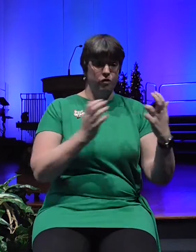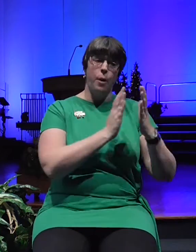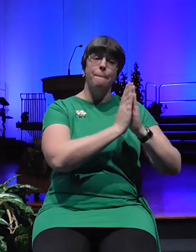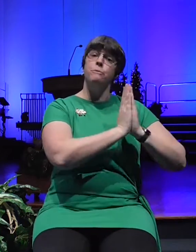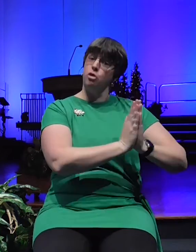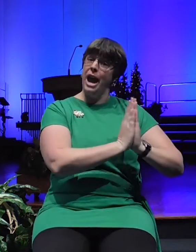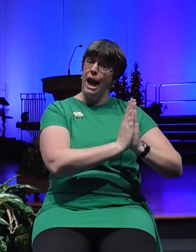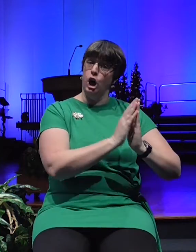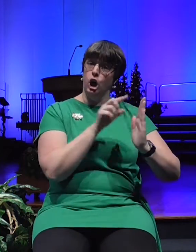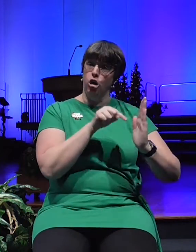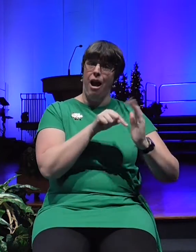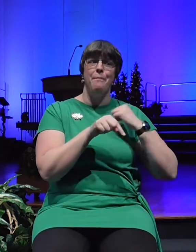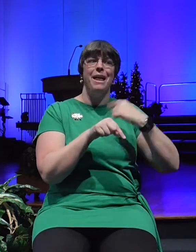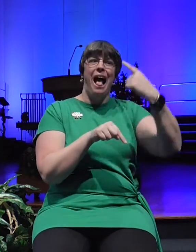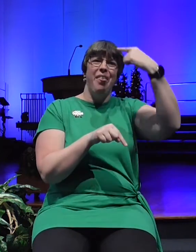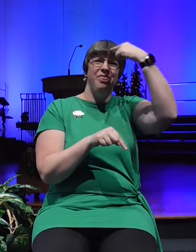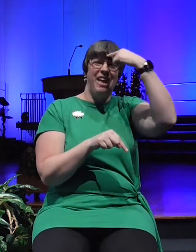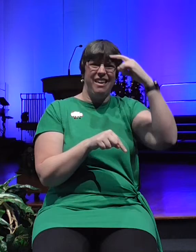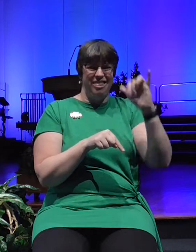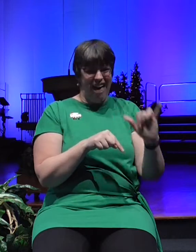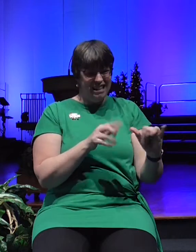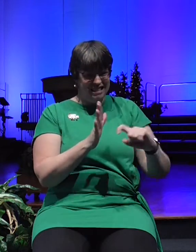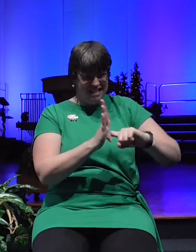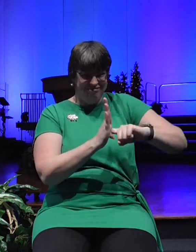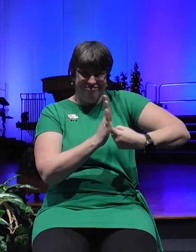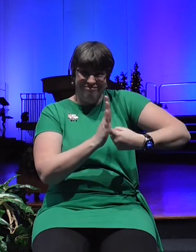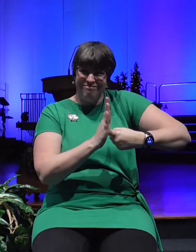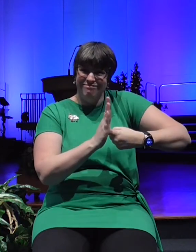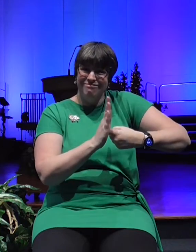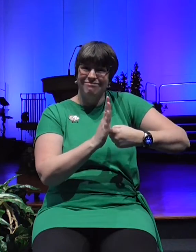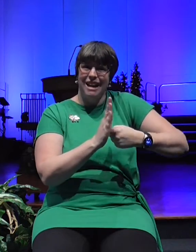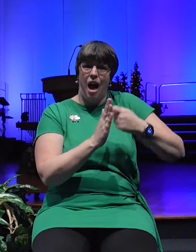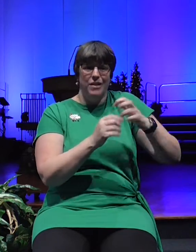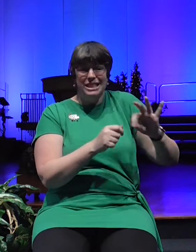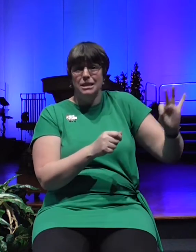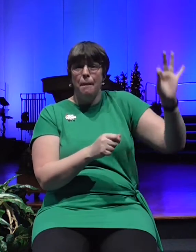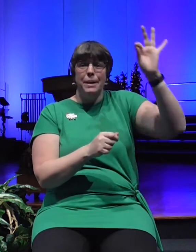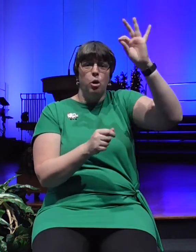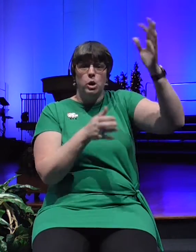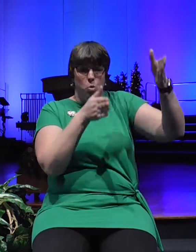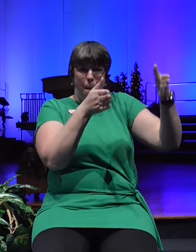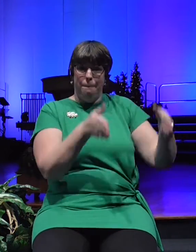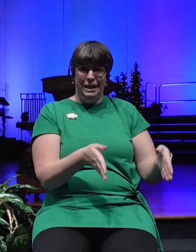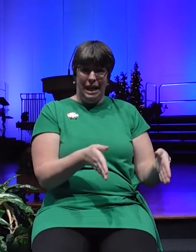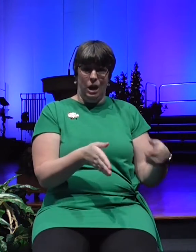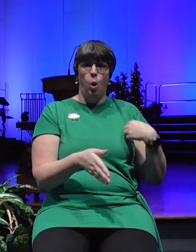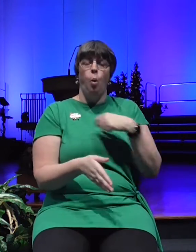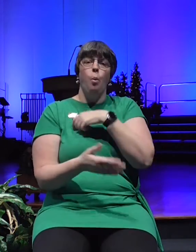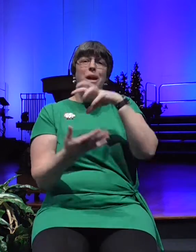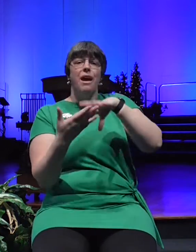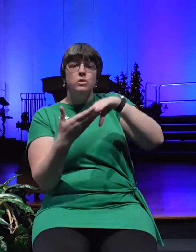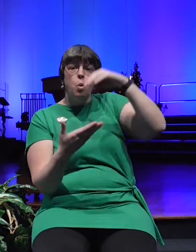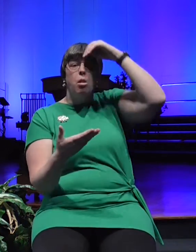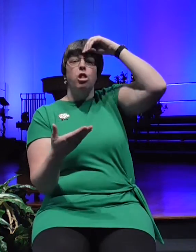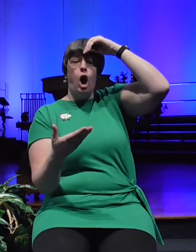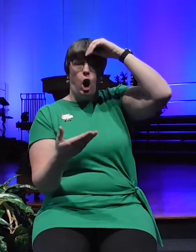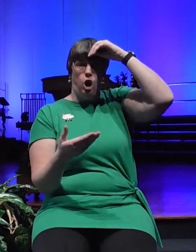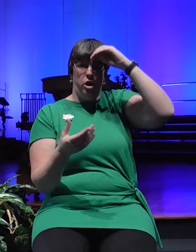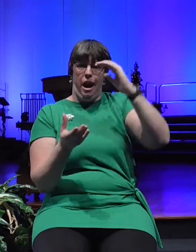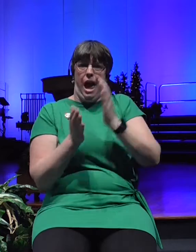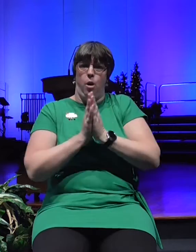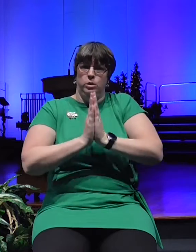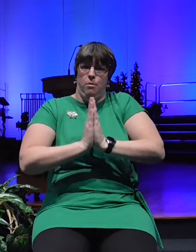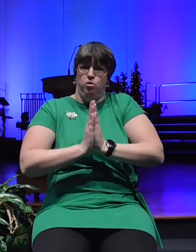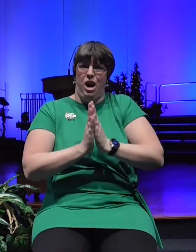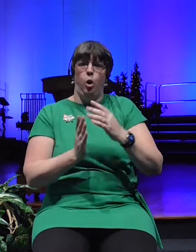think prayer is a cornerstone of the life of a spiritual being, that we learn how to pray, and we speak our